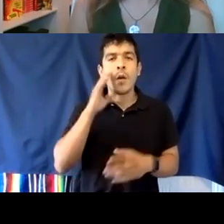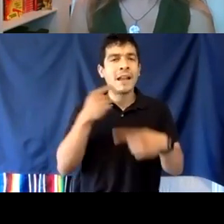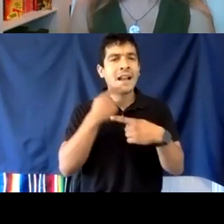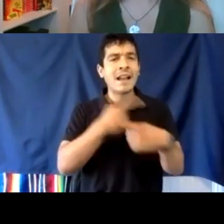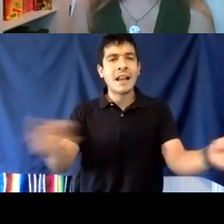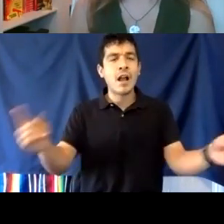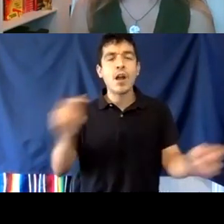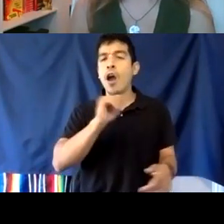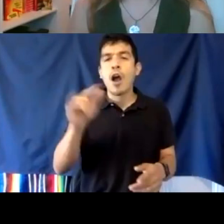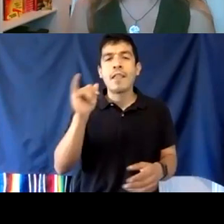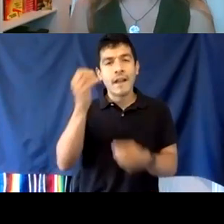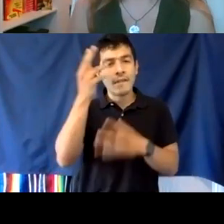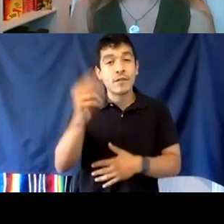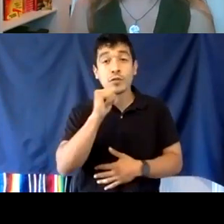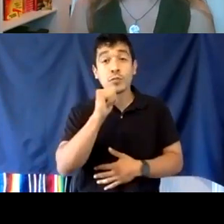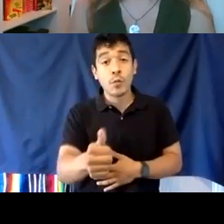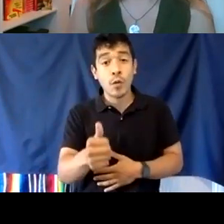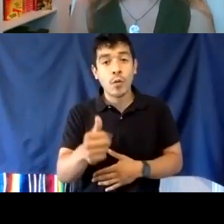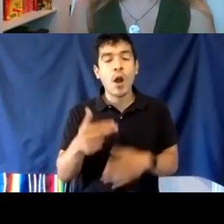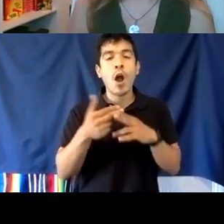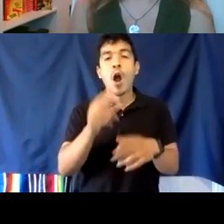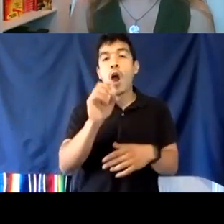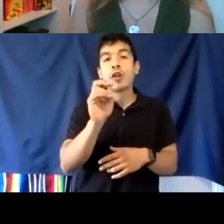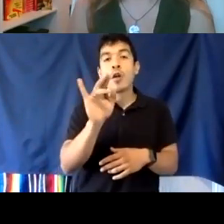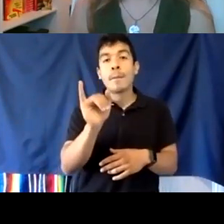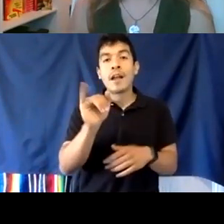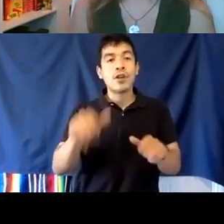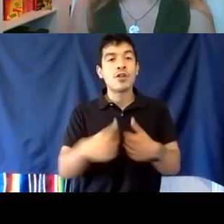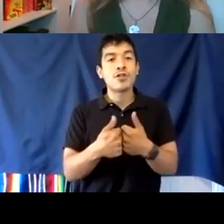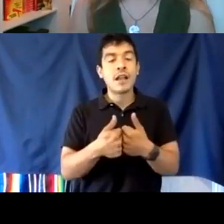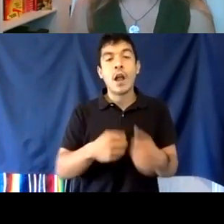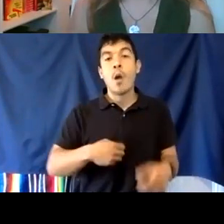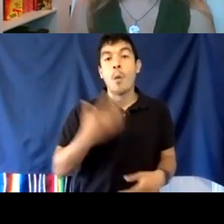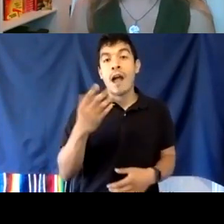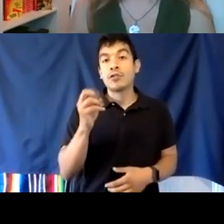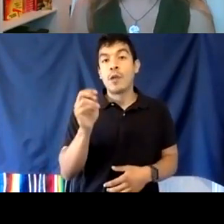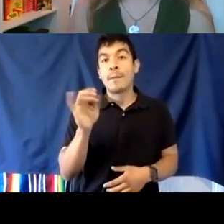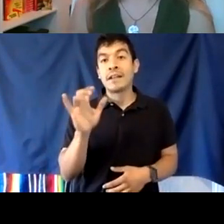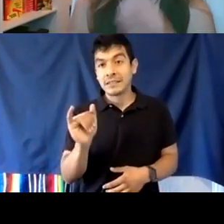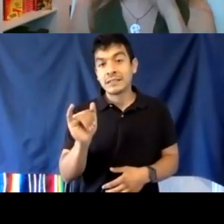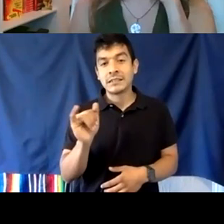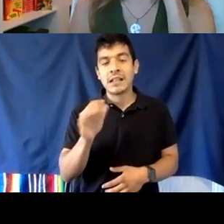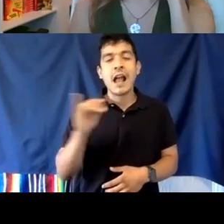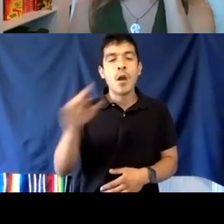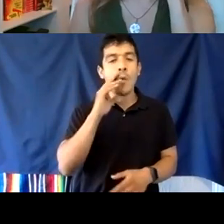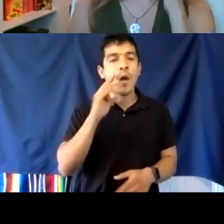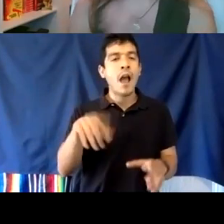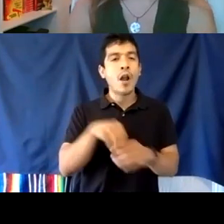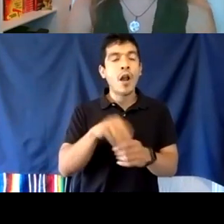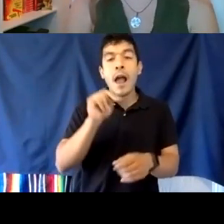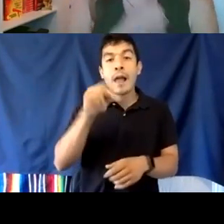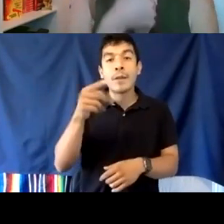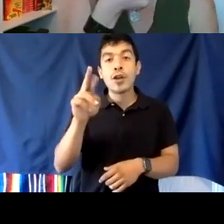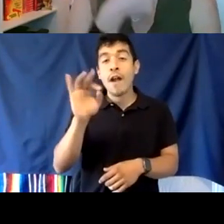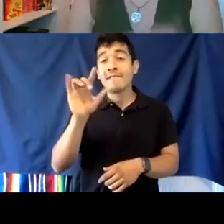details tomorrow. It's called Documentaries Challenging White Supremacy, and it's going to include NPR film critic Eric